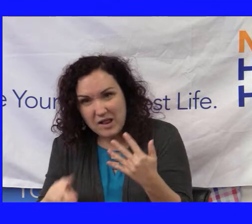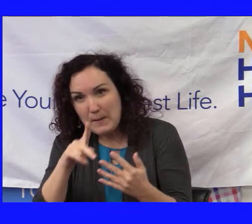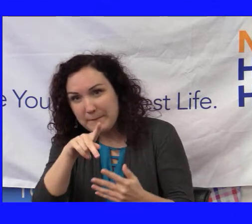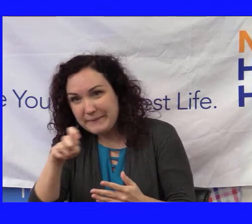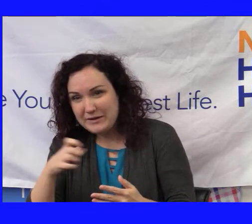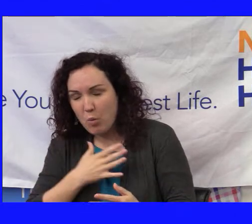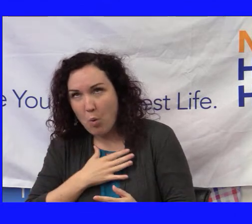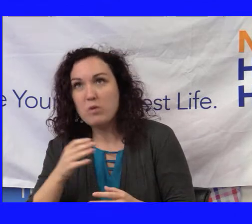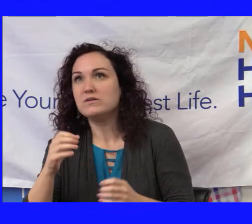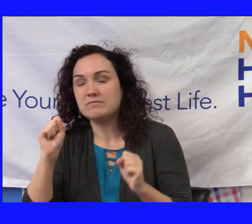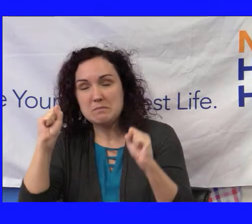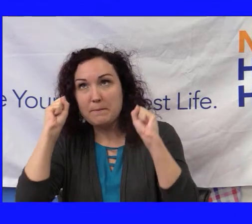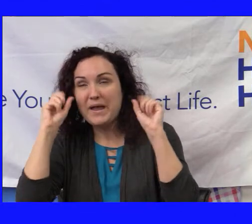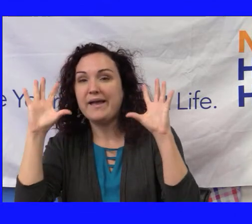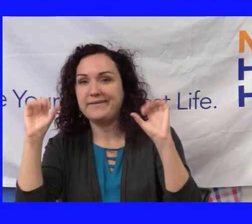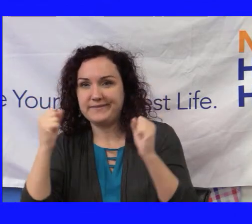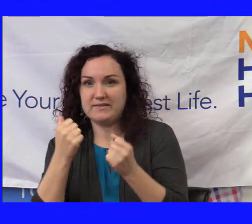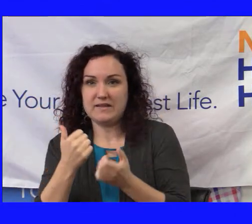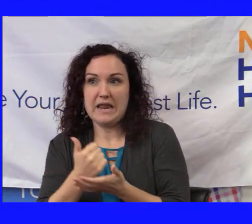helped to make it work. To